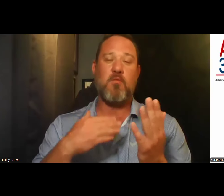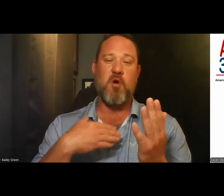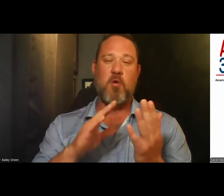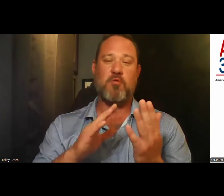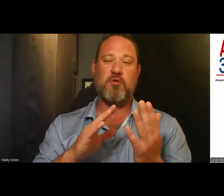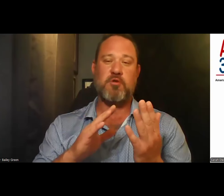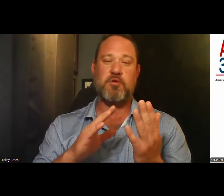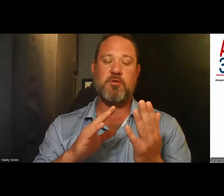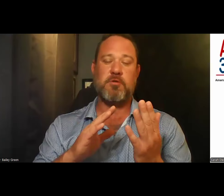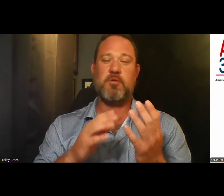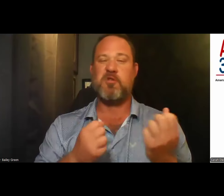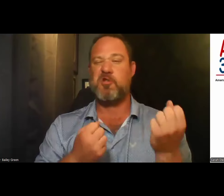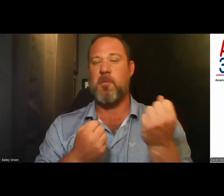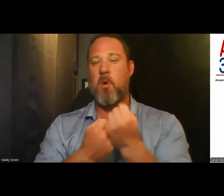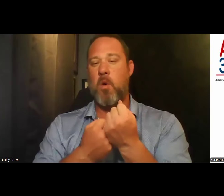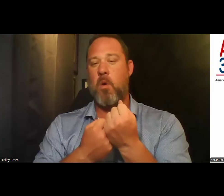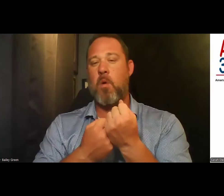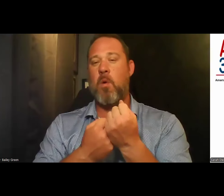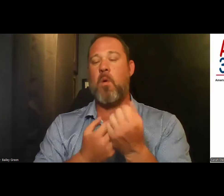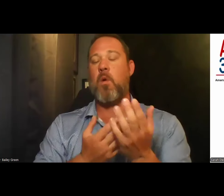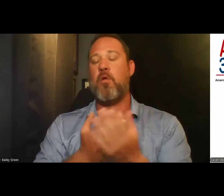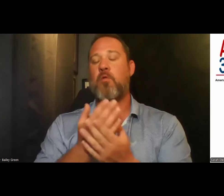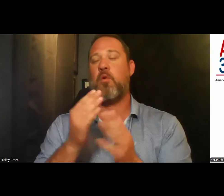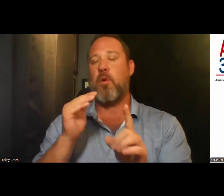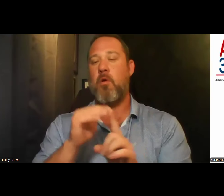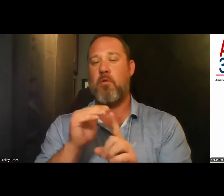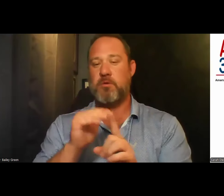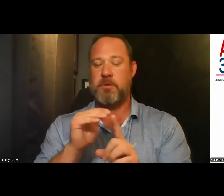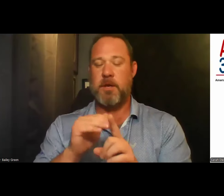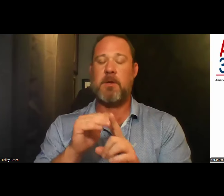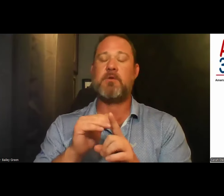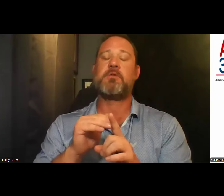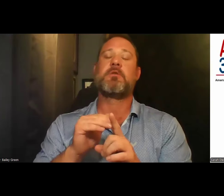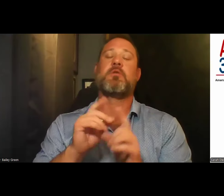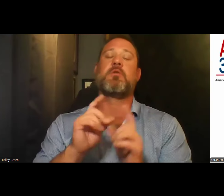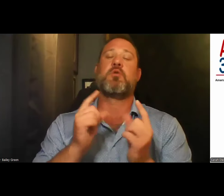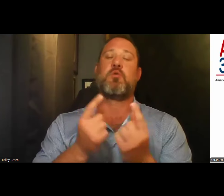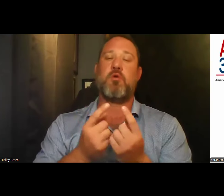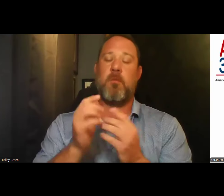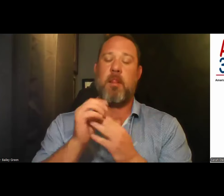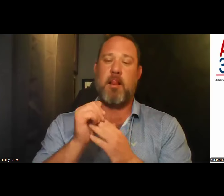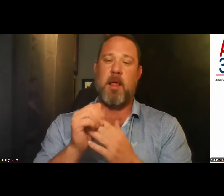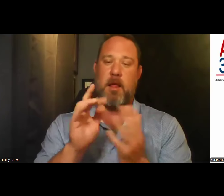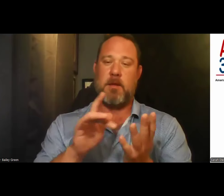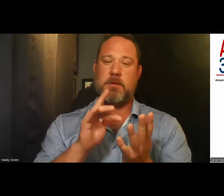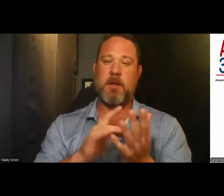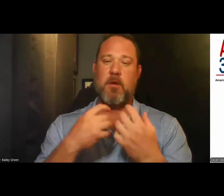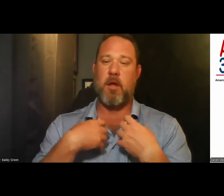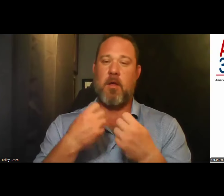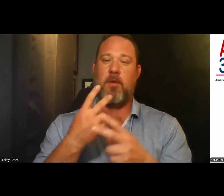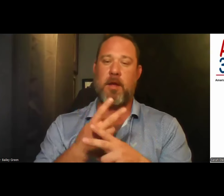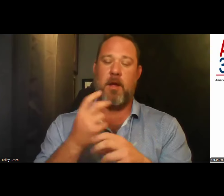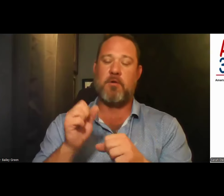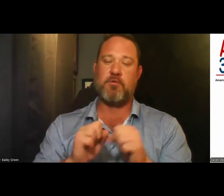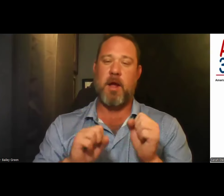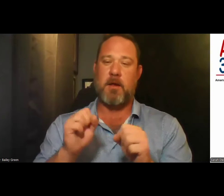they're supporting us through consultation with a consultant group led by the Center for Healthcare Strategies